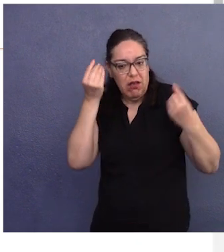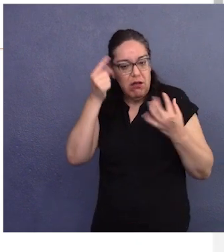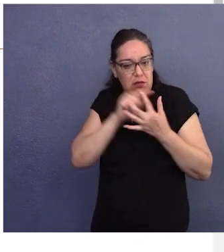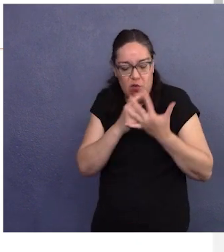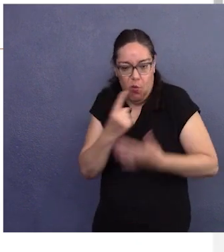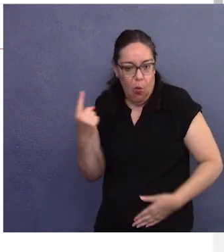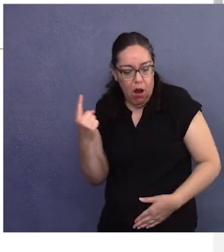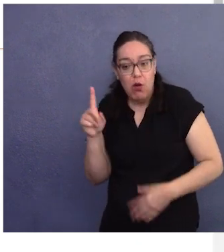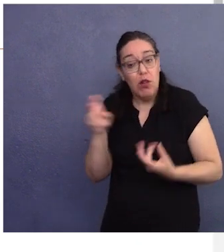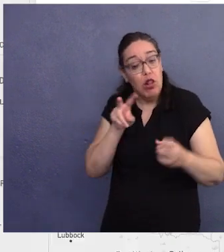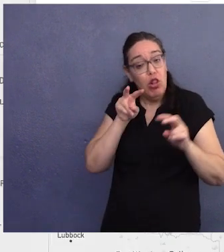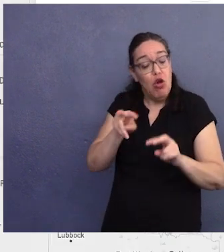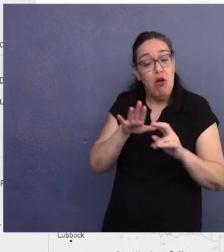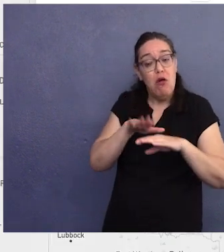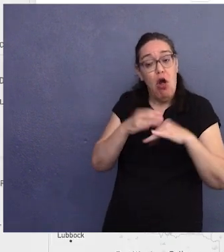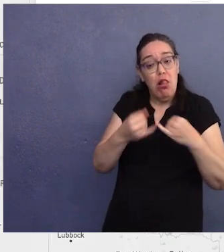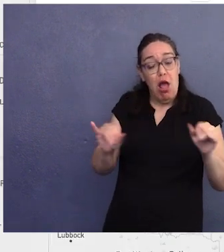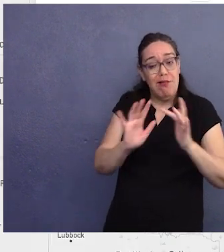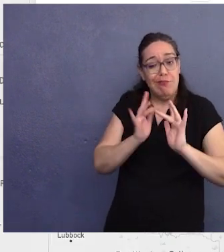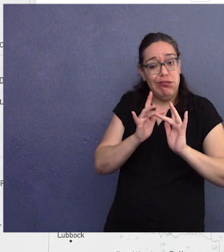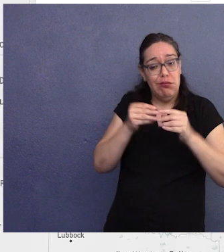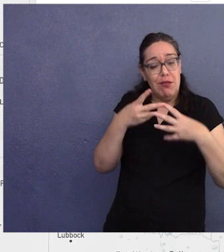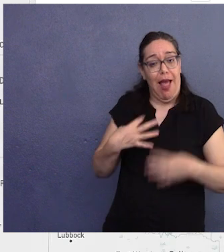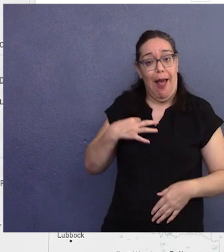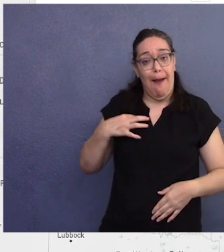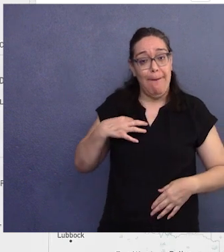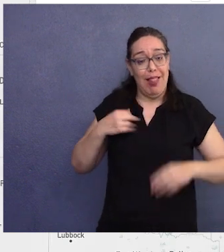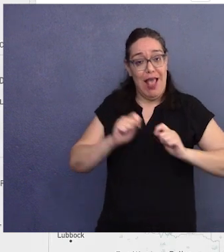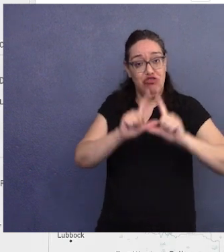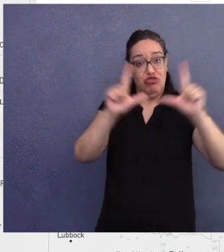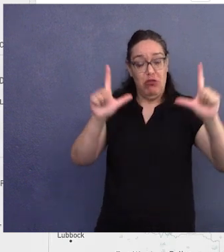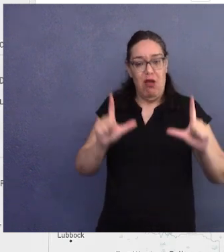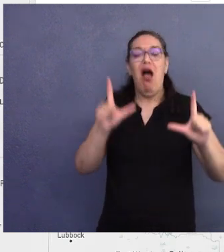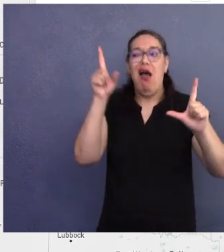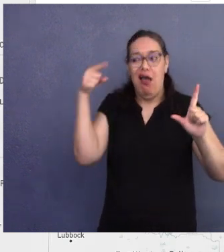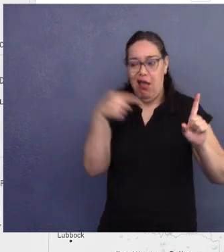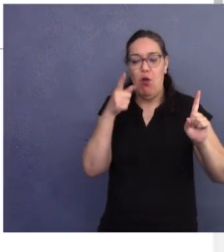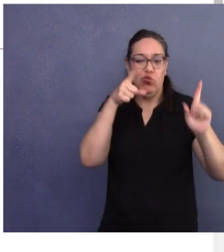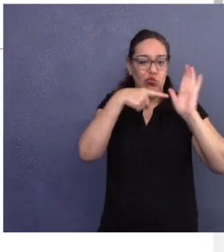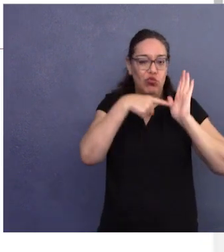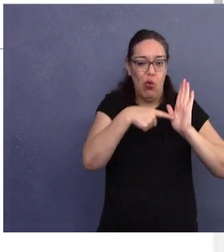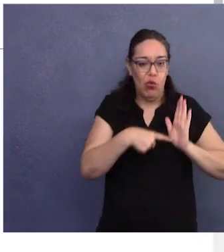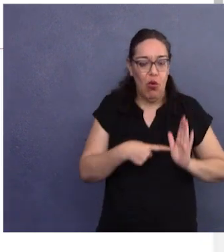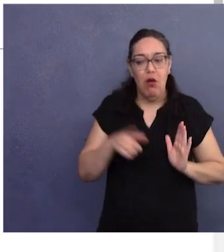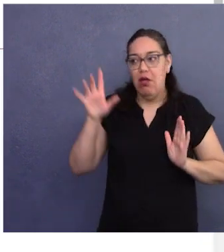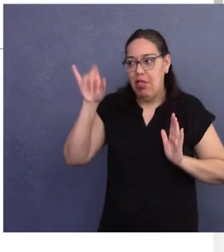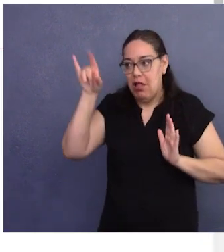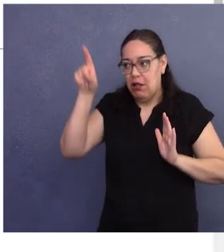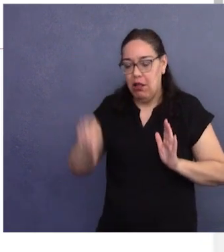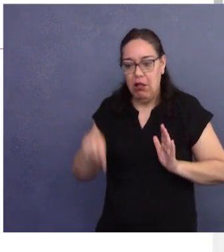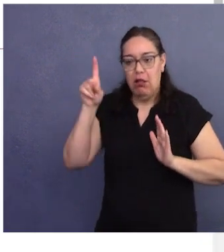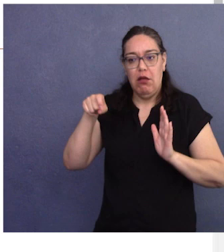to the online application, we will show you what the breakdown of